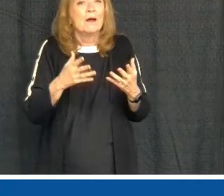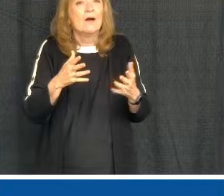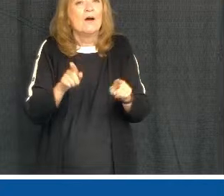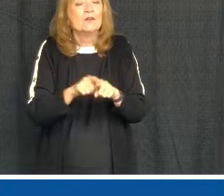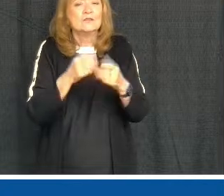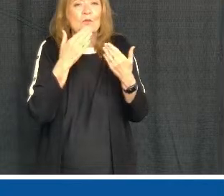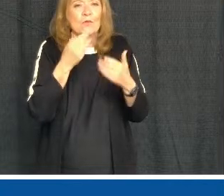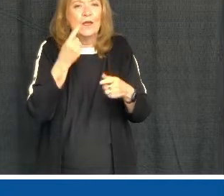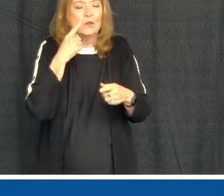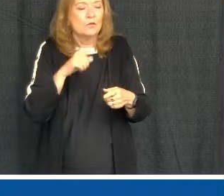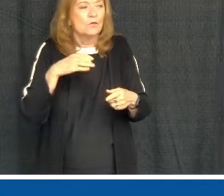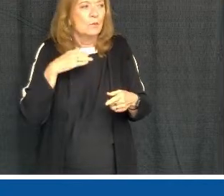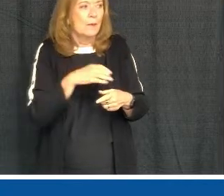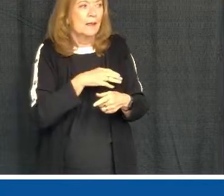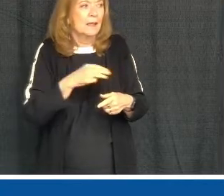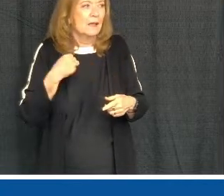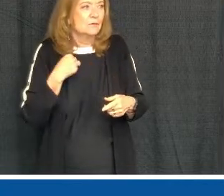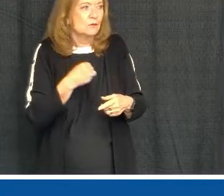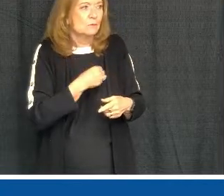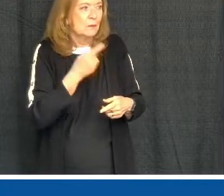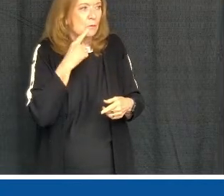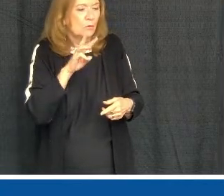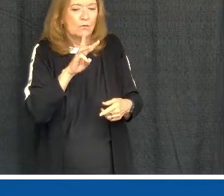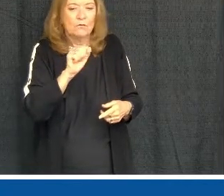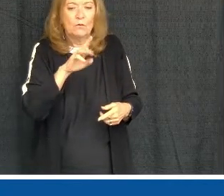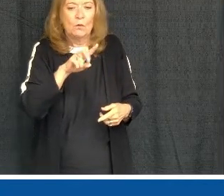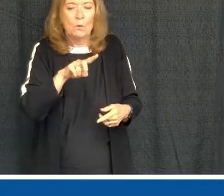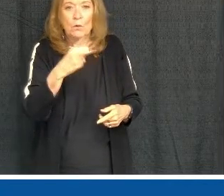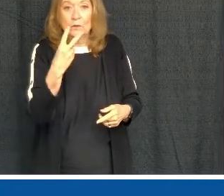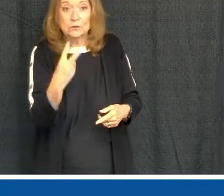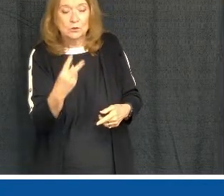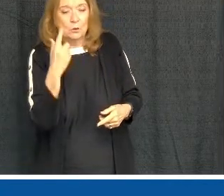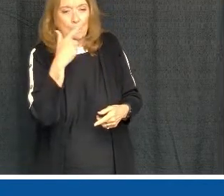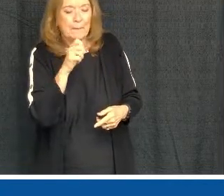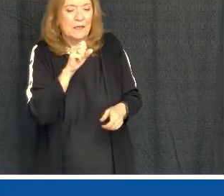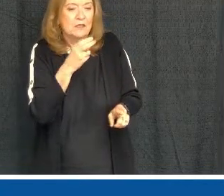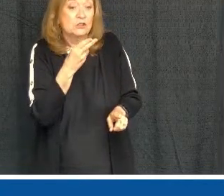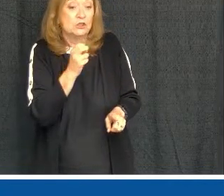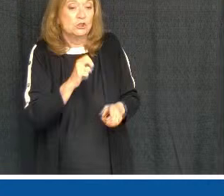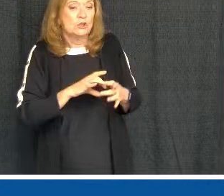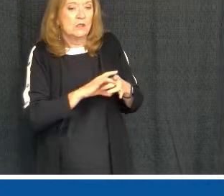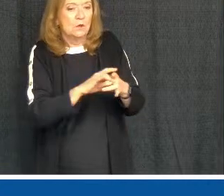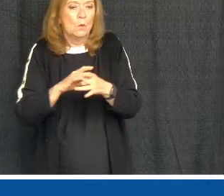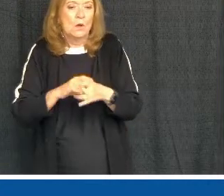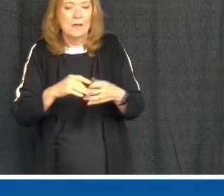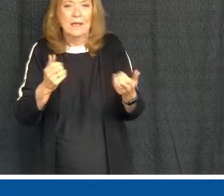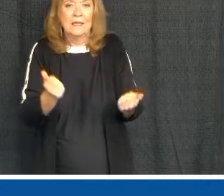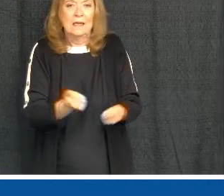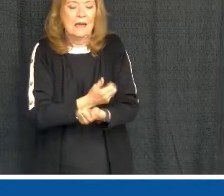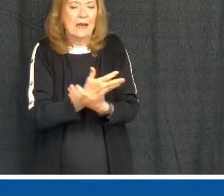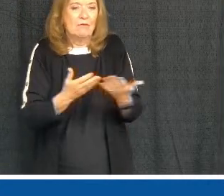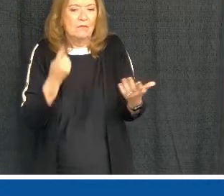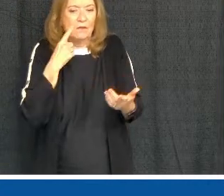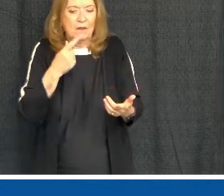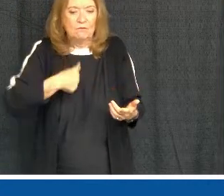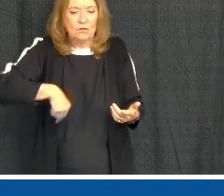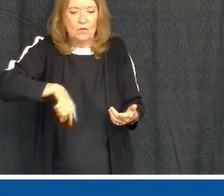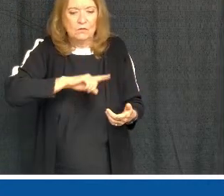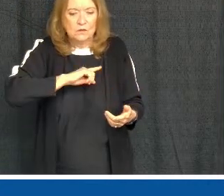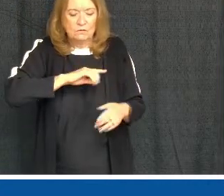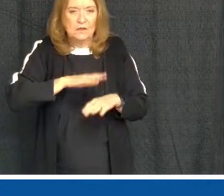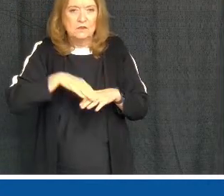fellow council member for Ward 2 because she coordinated everything for those of us on the council